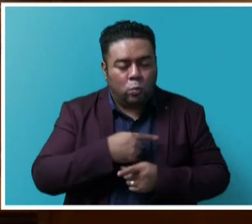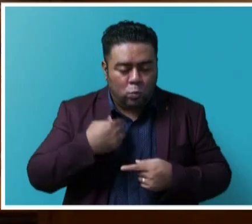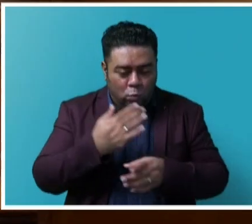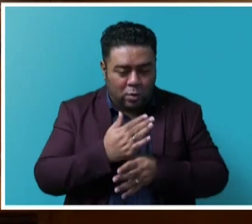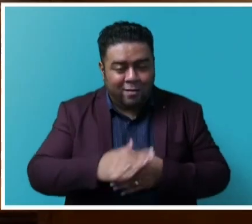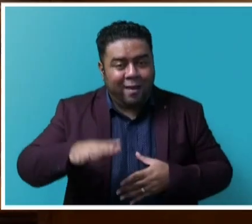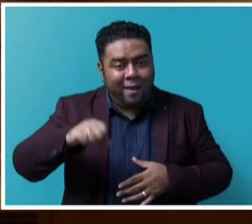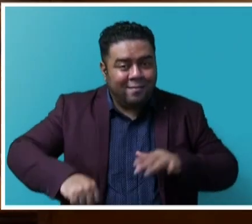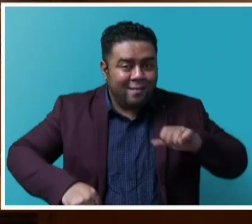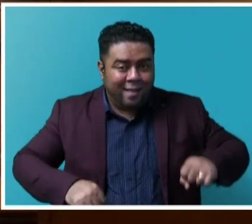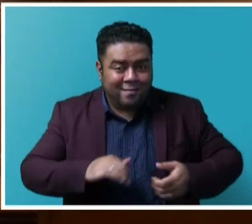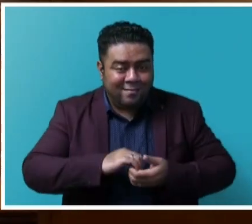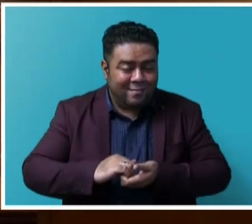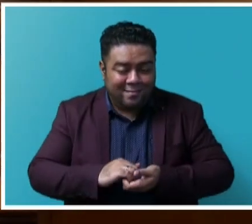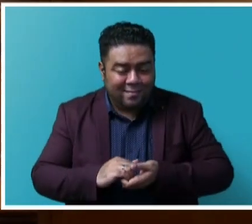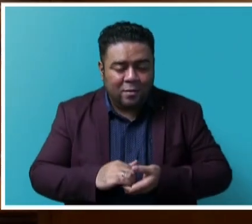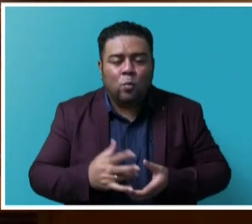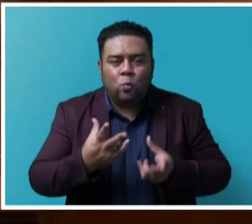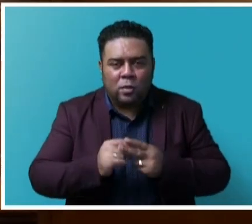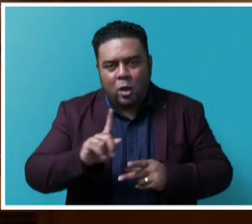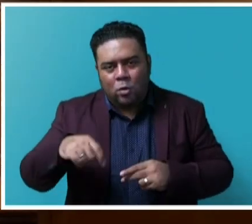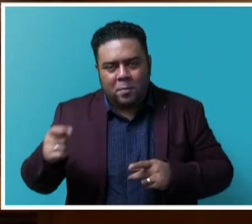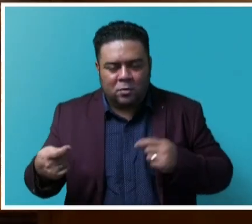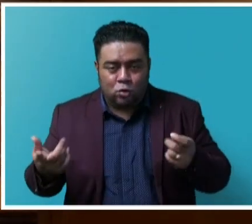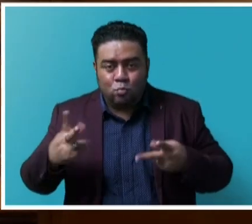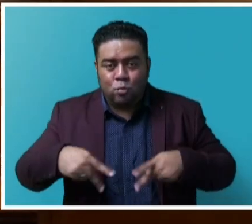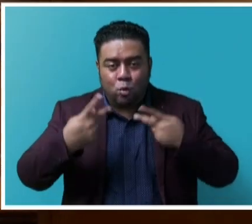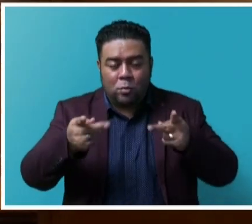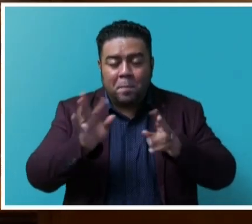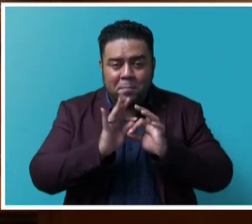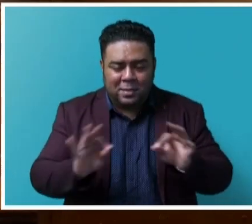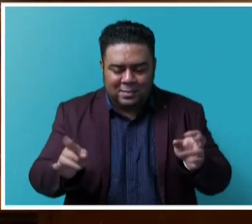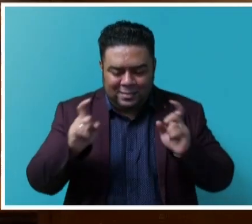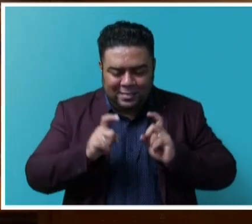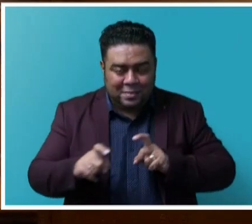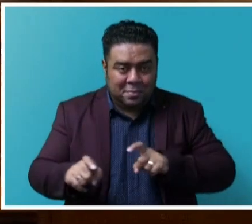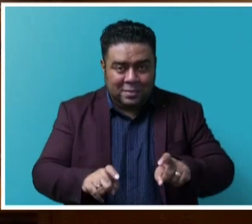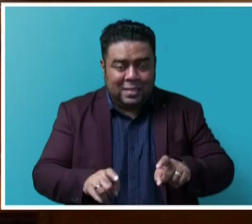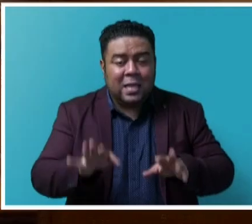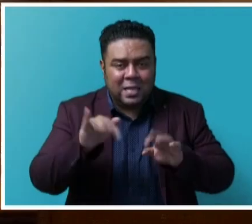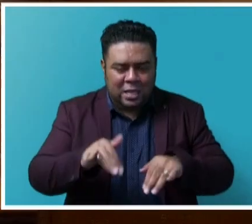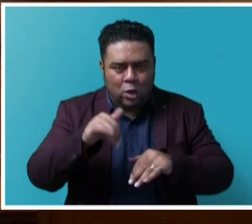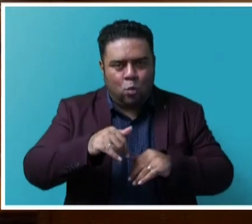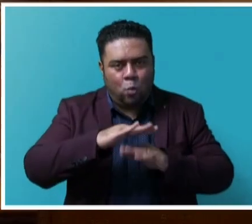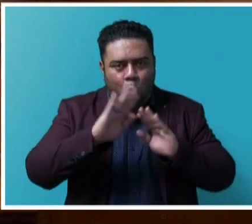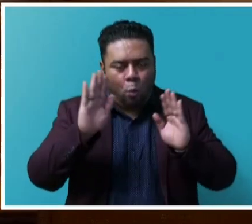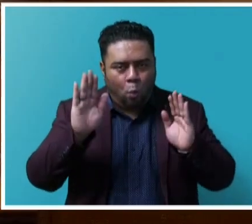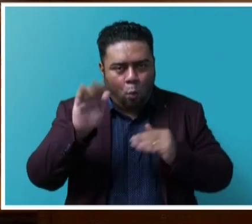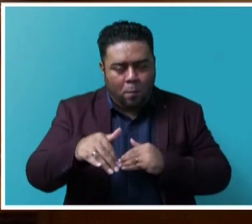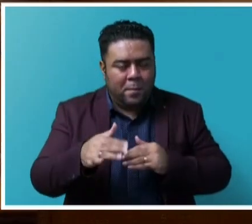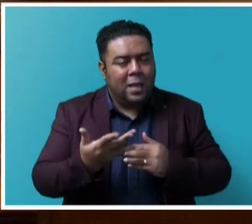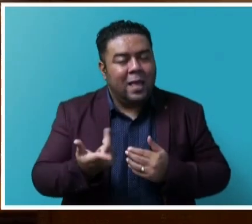in hand with our neighbors to promote peace and stability here at home and in our